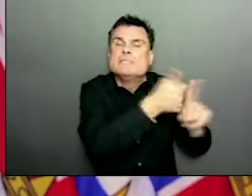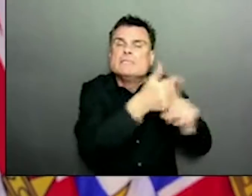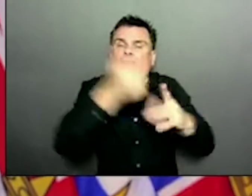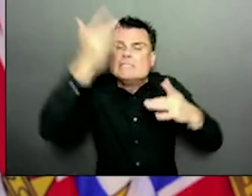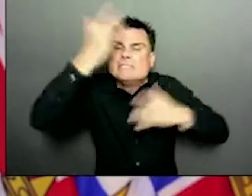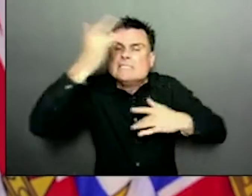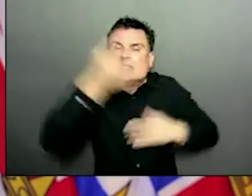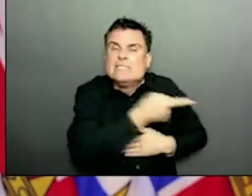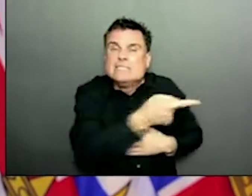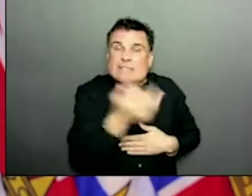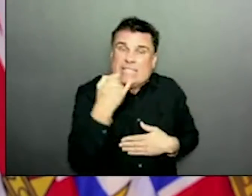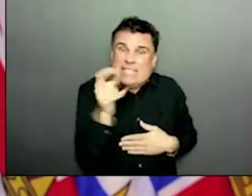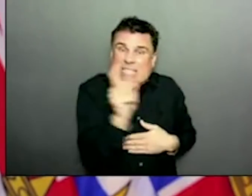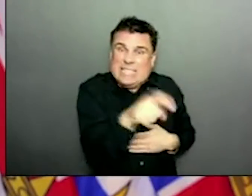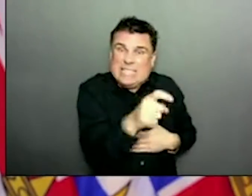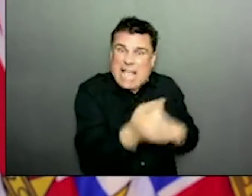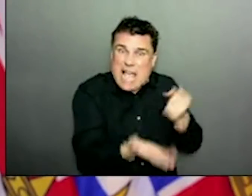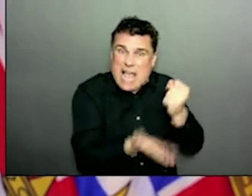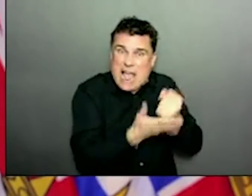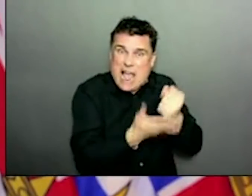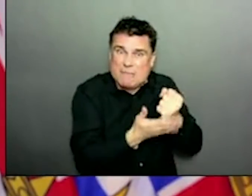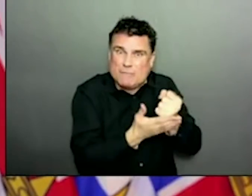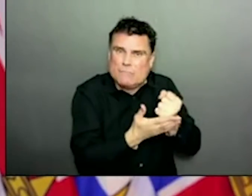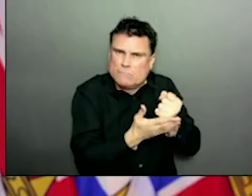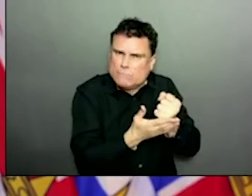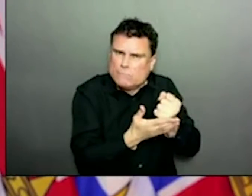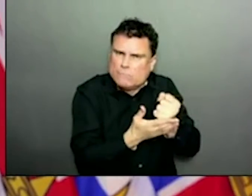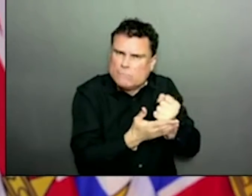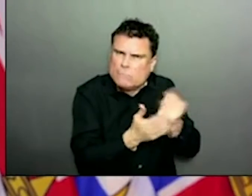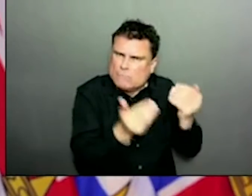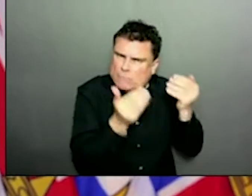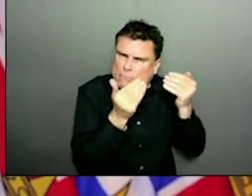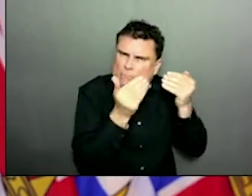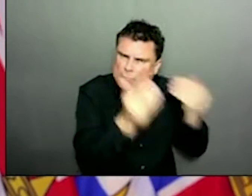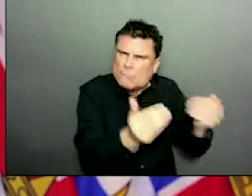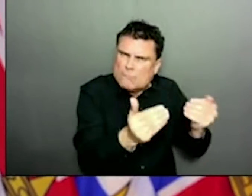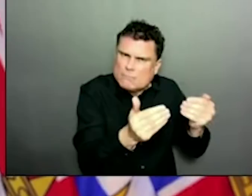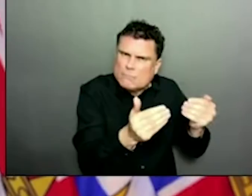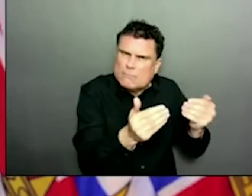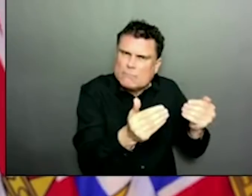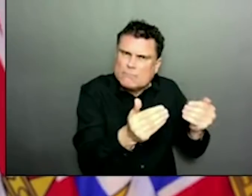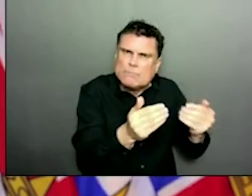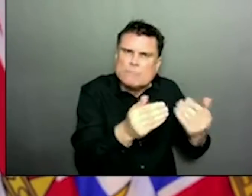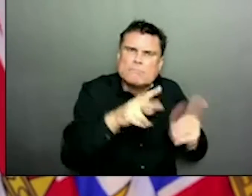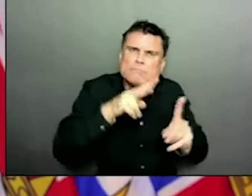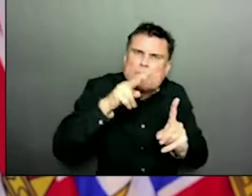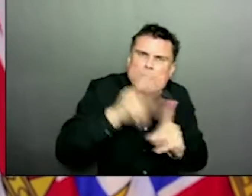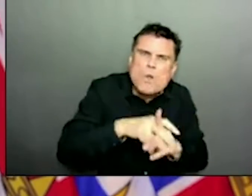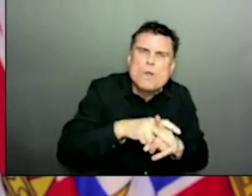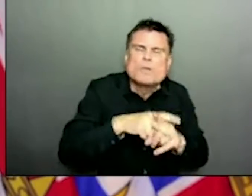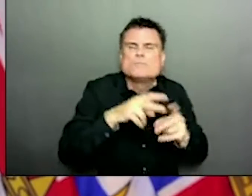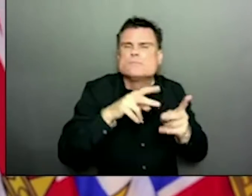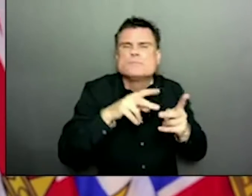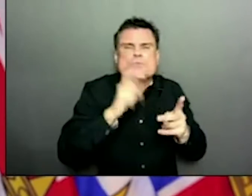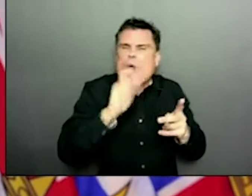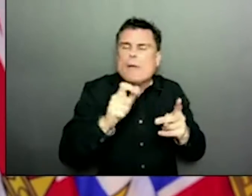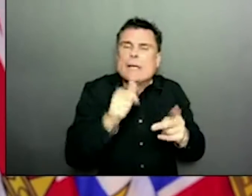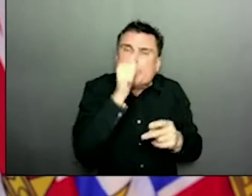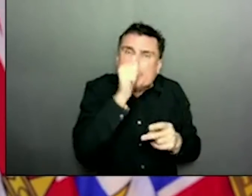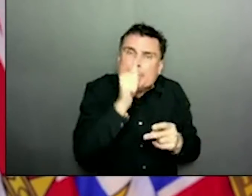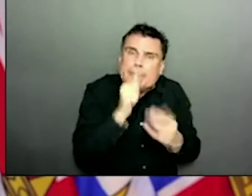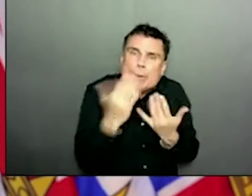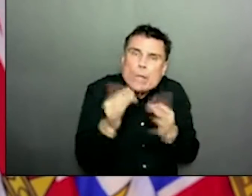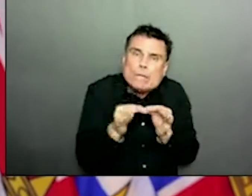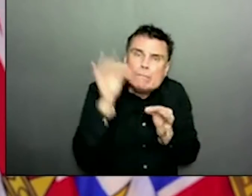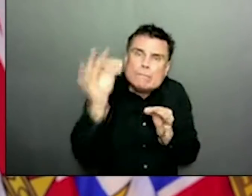clinics across the province. You do not need to delay appointments, and if there's a reason to call 911 and you need emergency